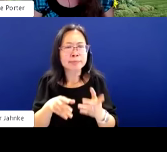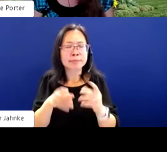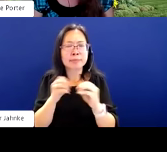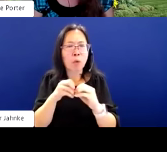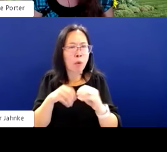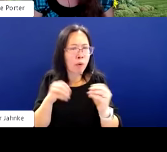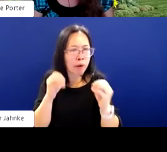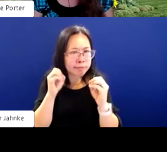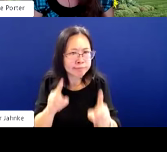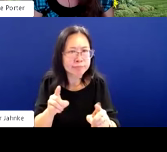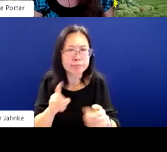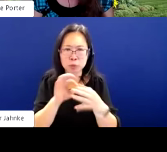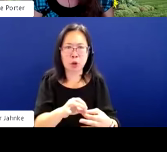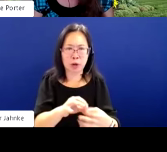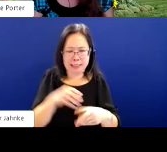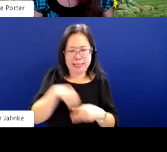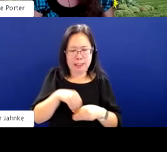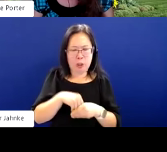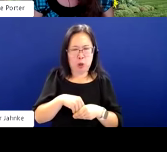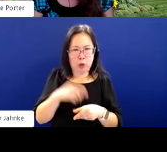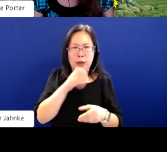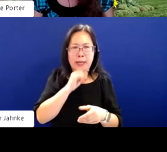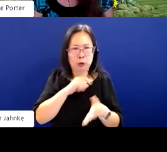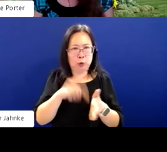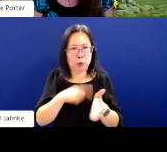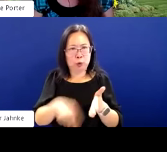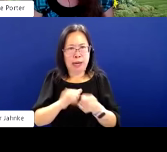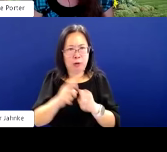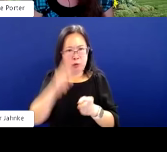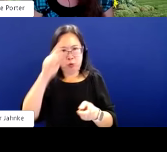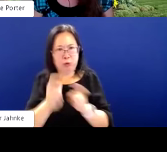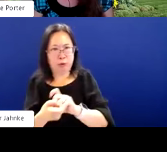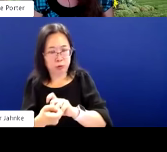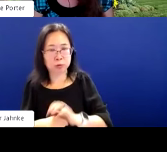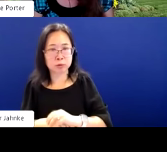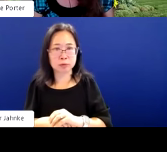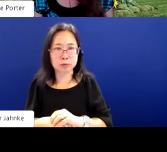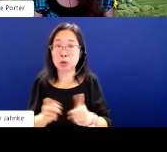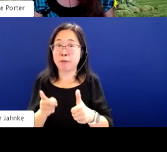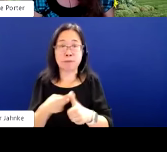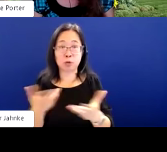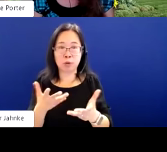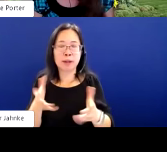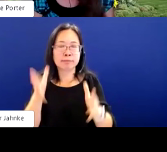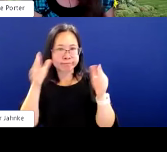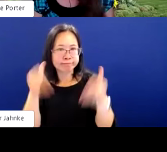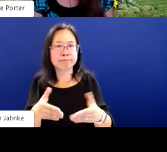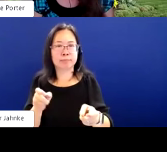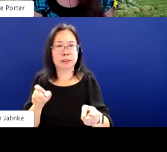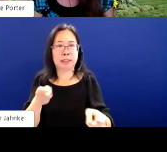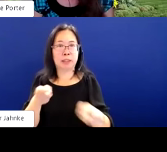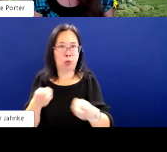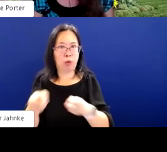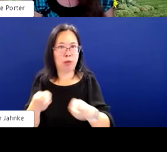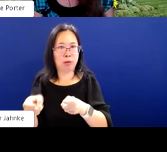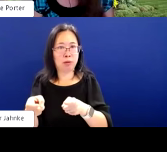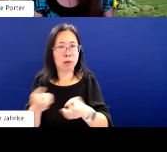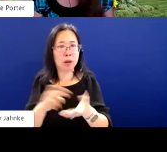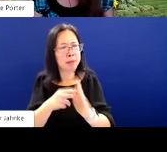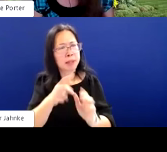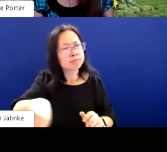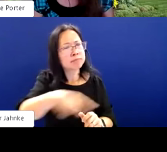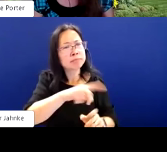internalized ageism. So the first concept here was really thinking about control. What is it that people can control